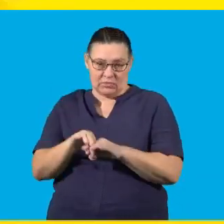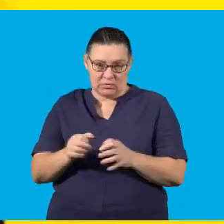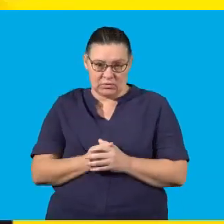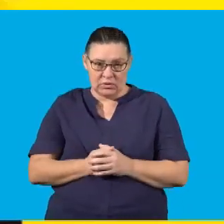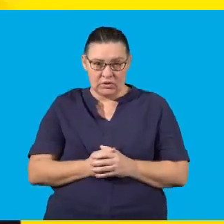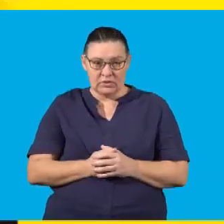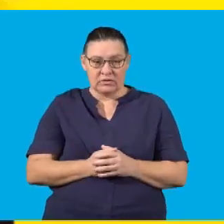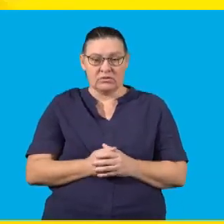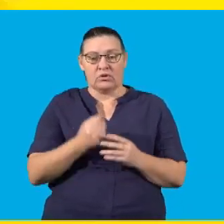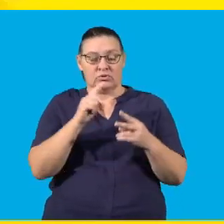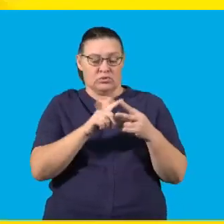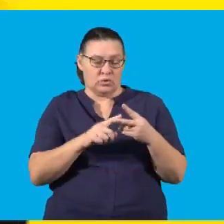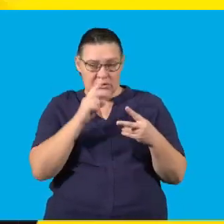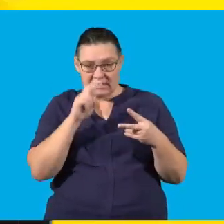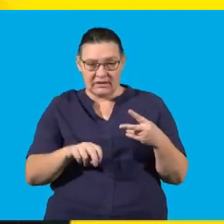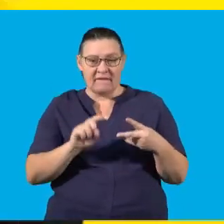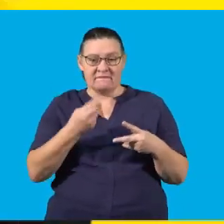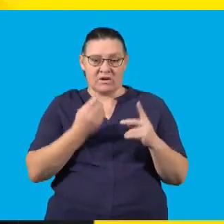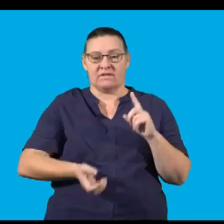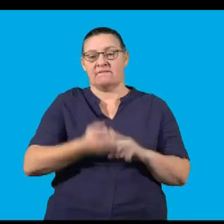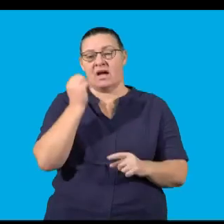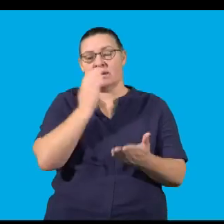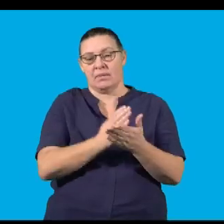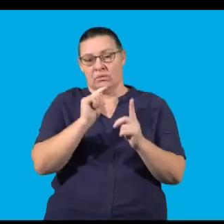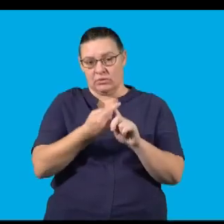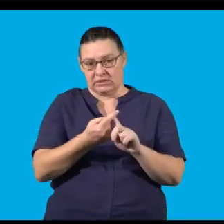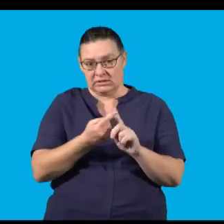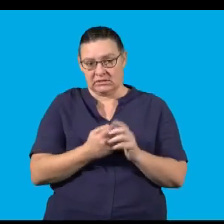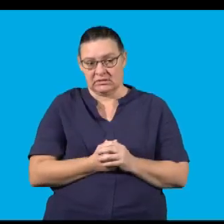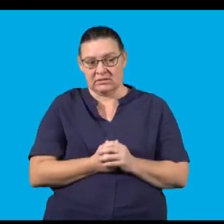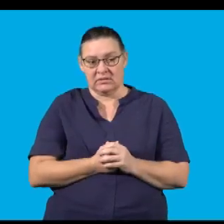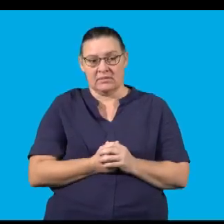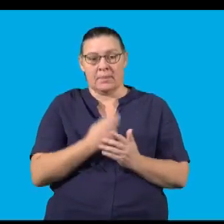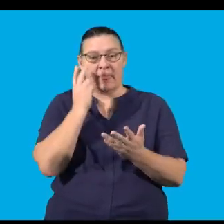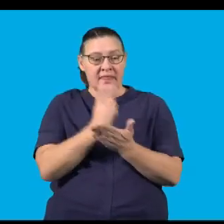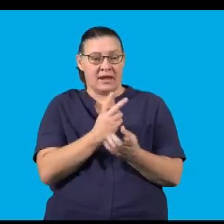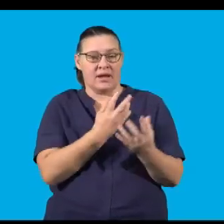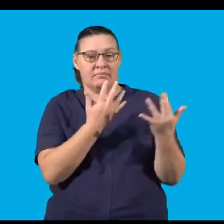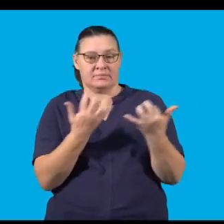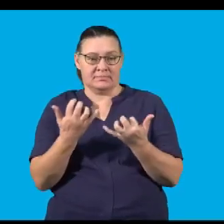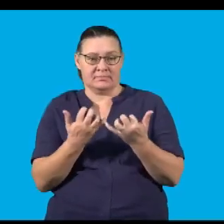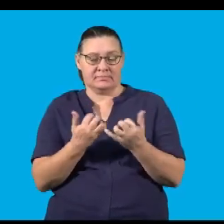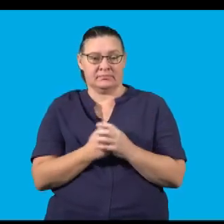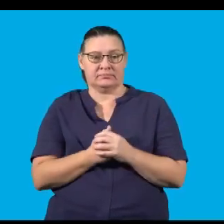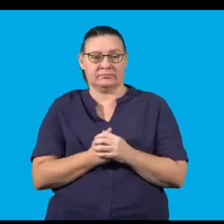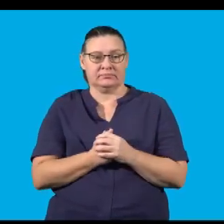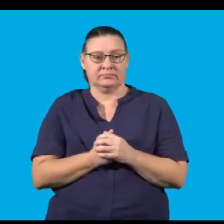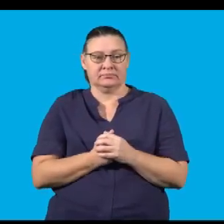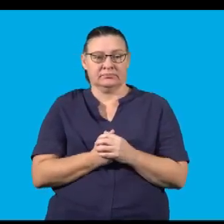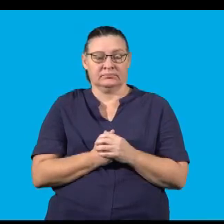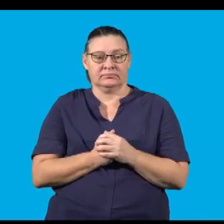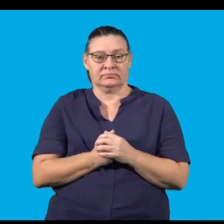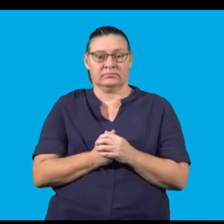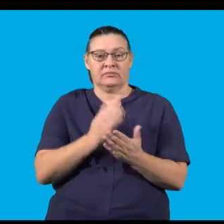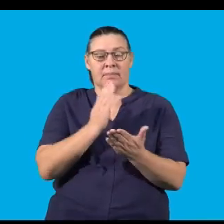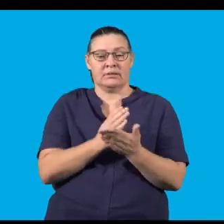Okay, so there's two things we need to do here. First, find the midpoint, and then we work out whether the point